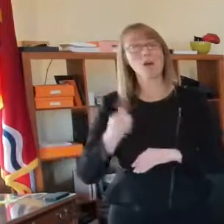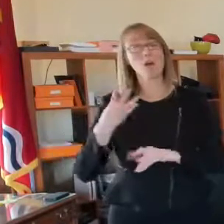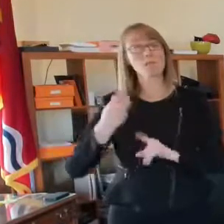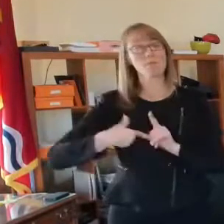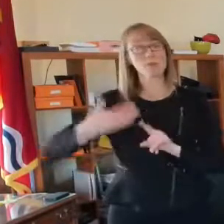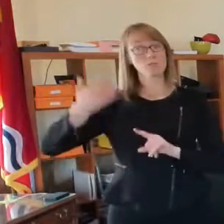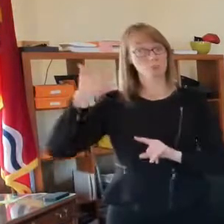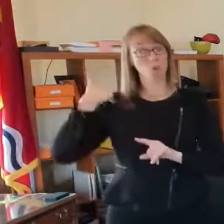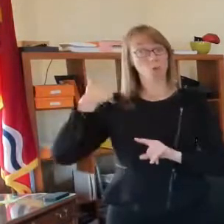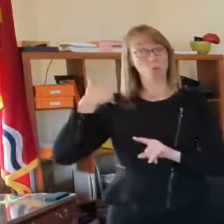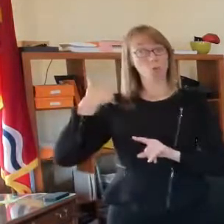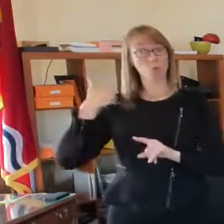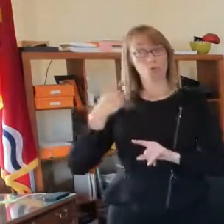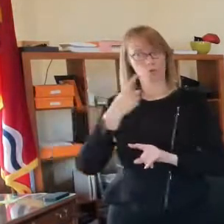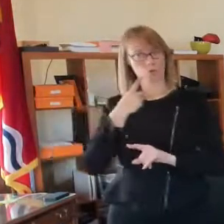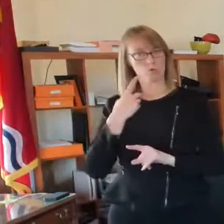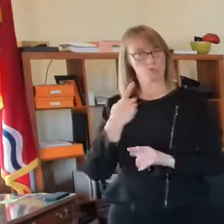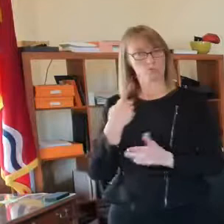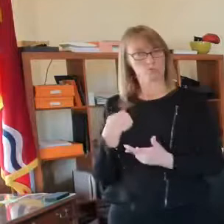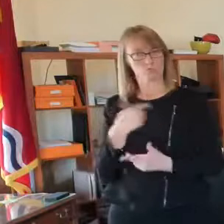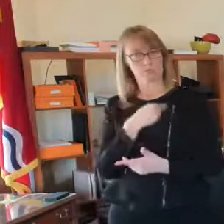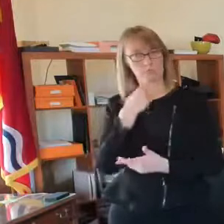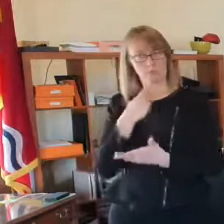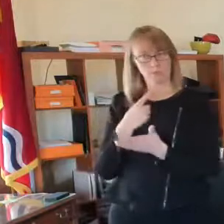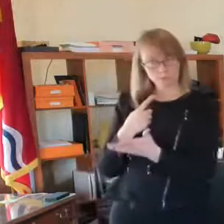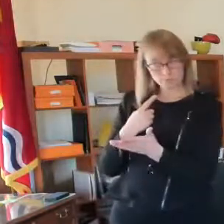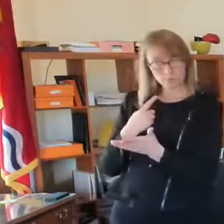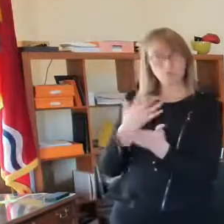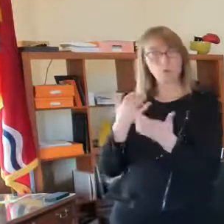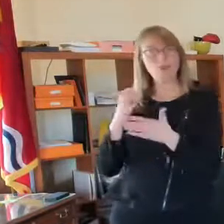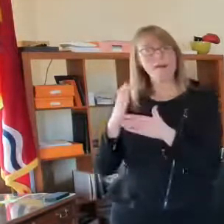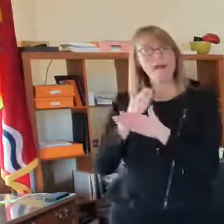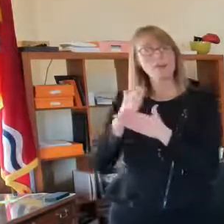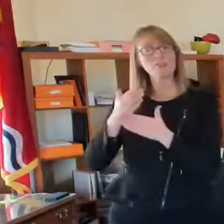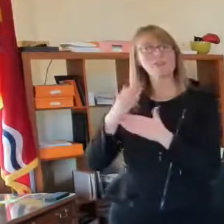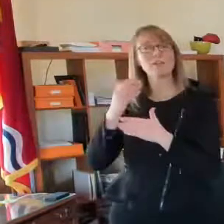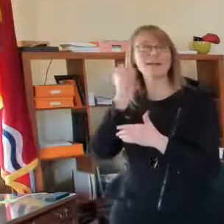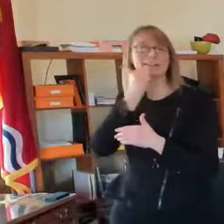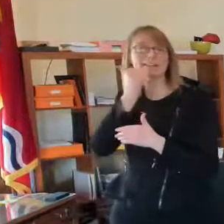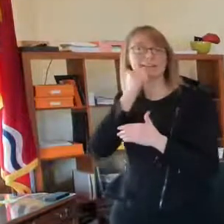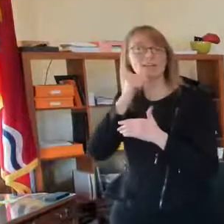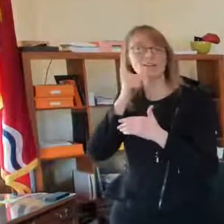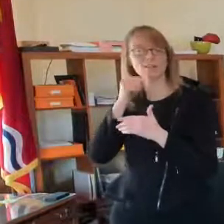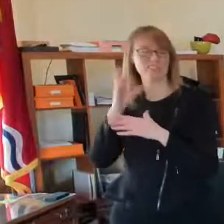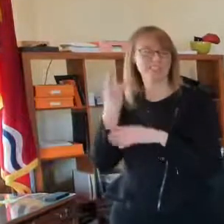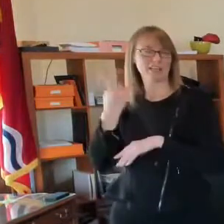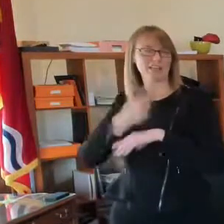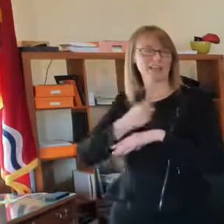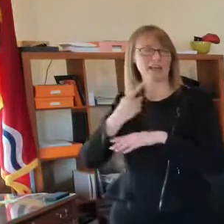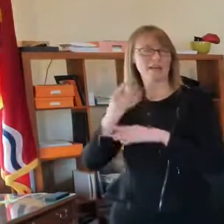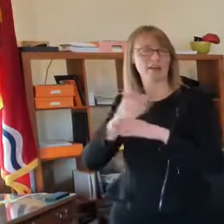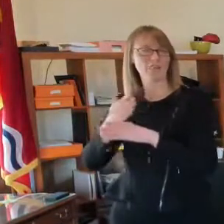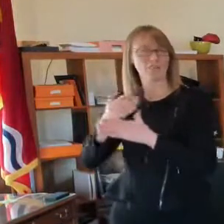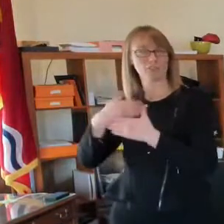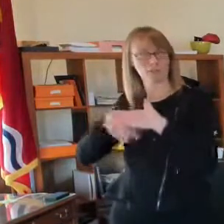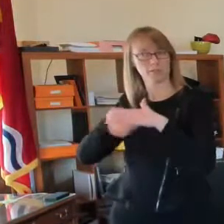when average daily hospital admissions, 7-day average, is 40,